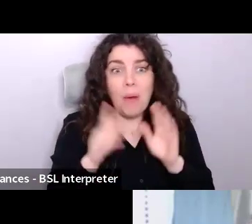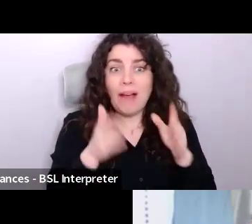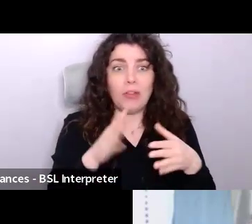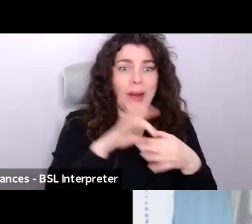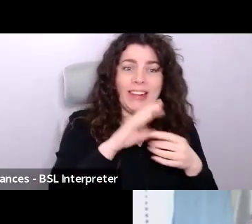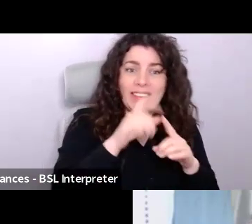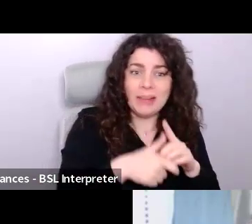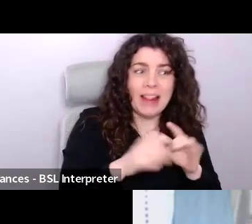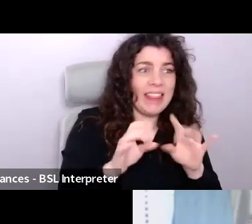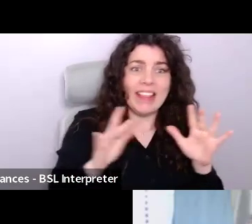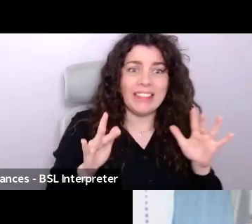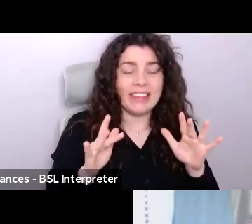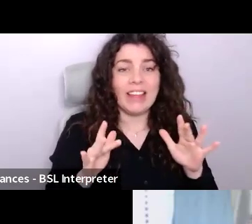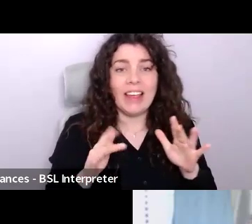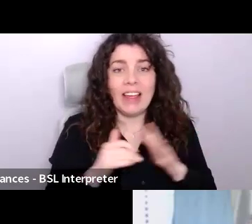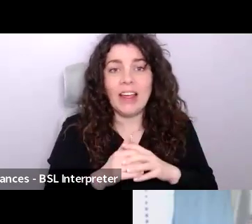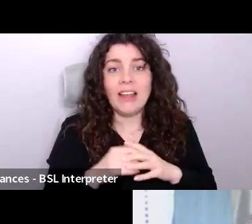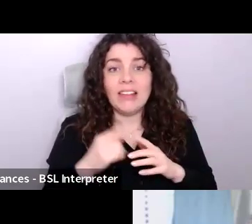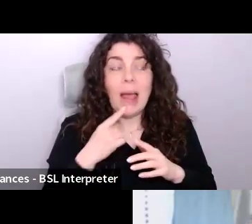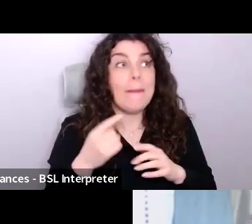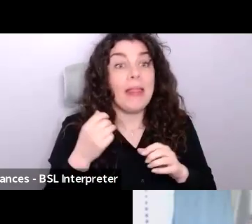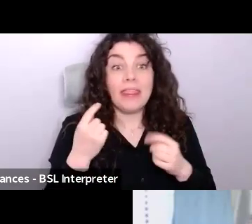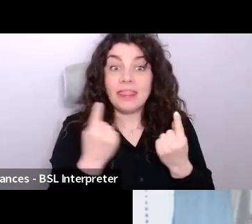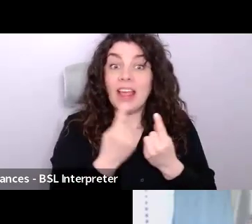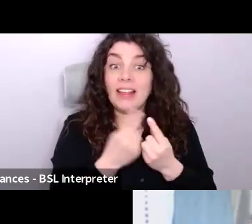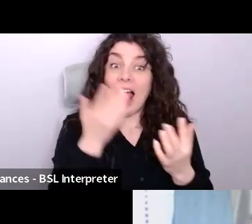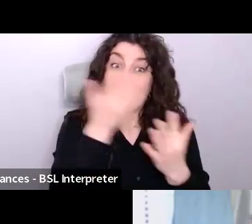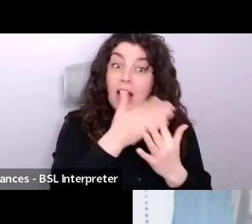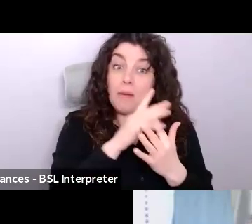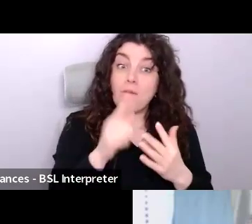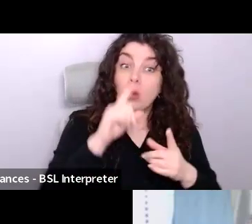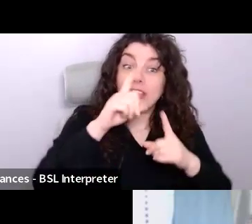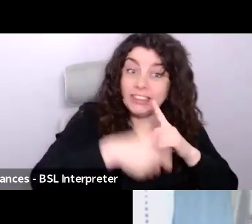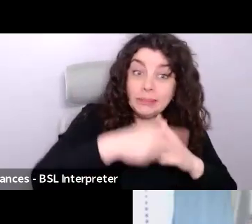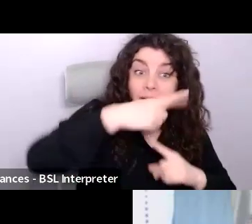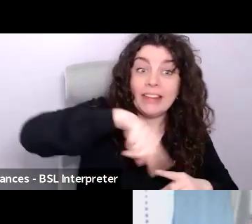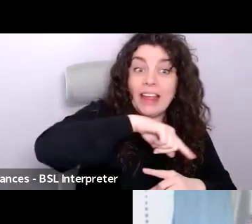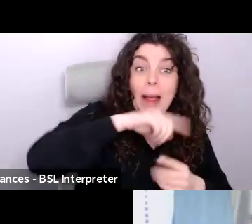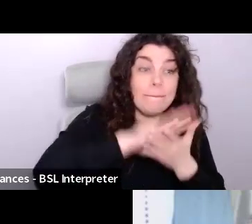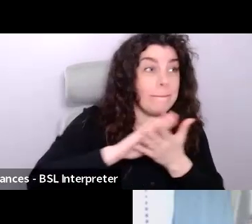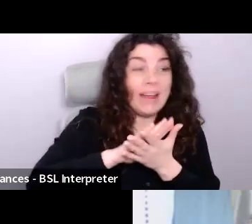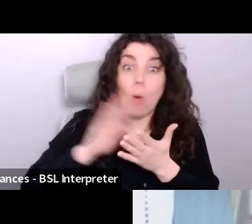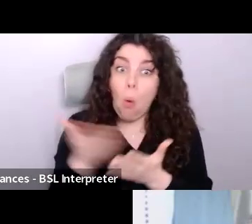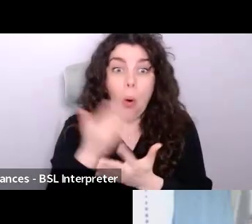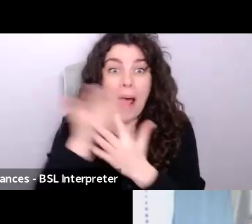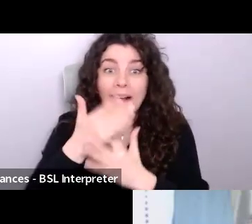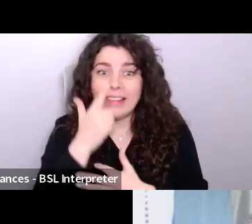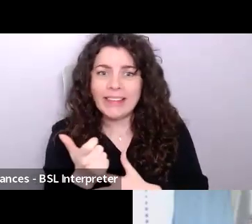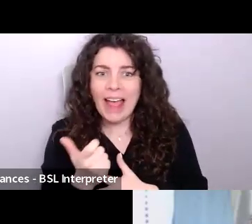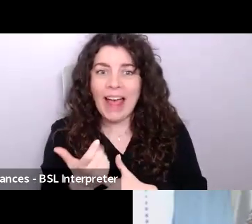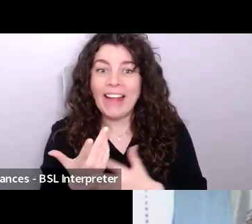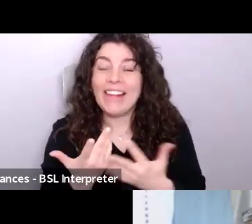You know, we're always saying that if you make things accessible for people with disabilities, you make them accessible to everyone, and you might find